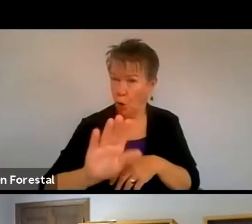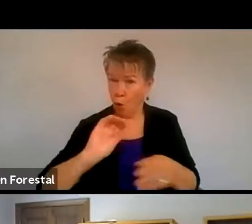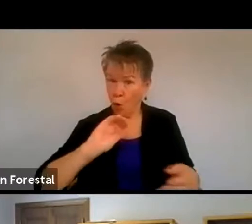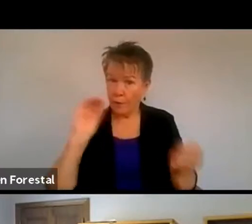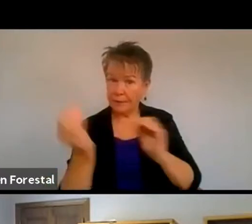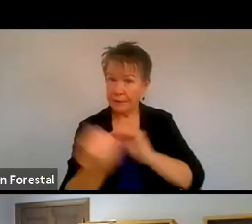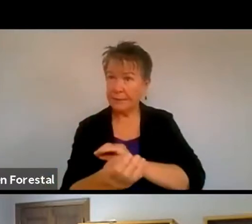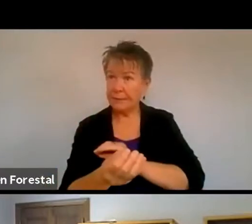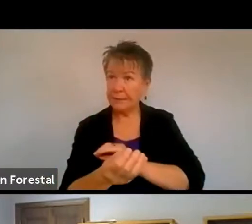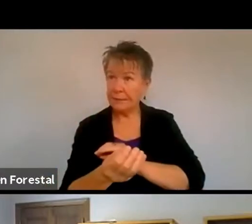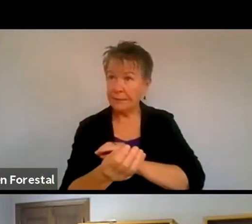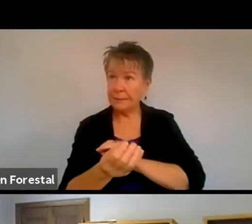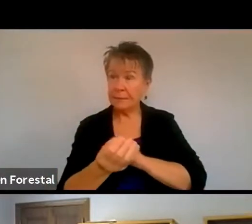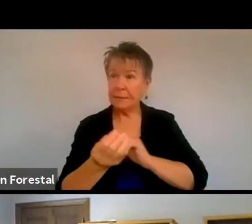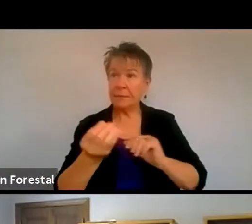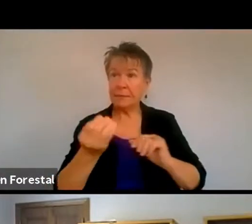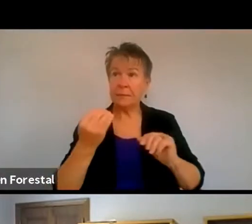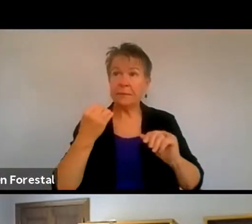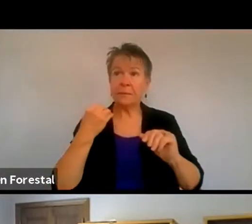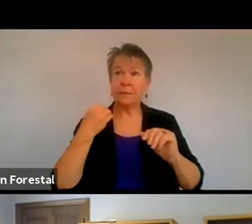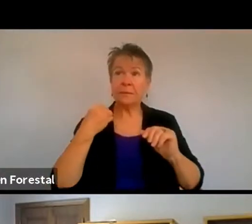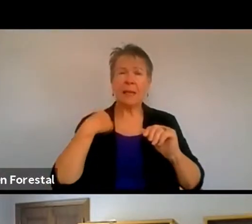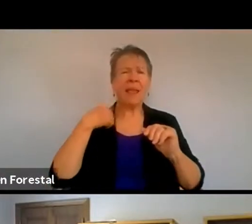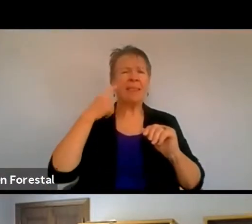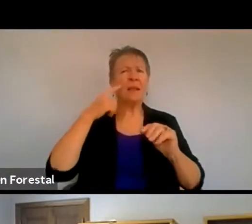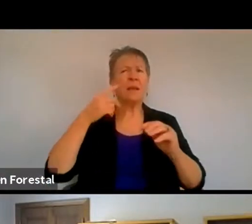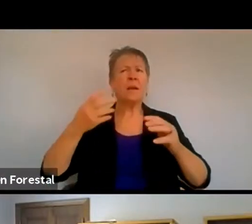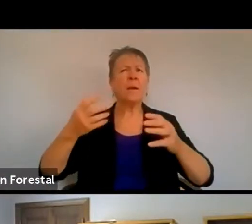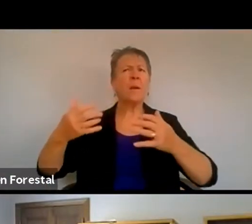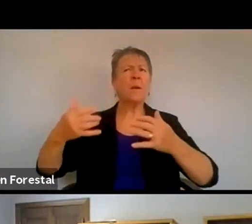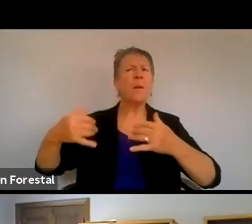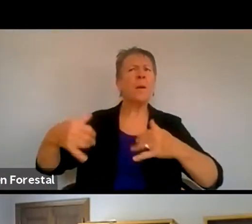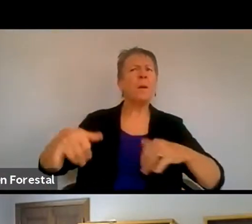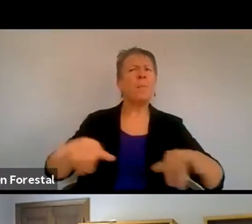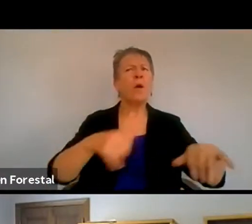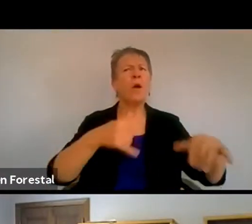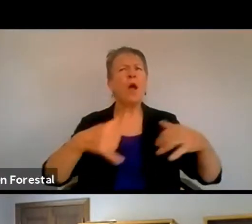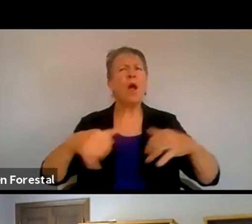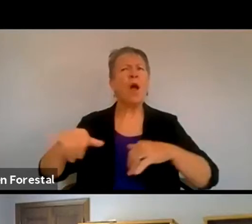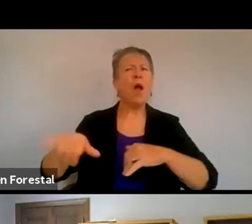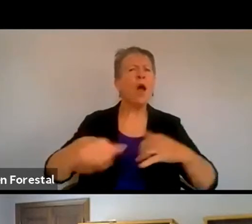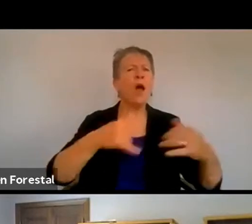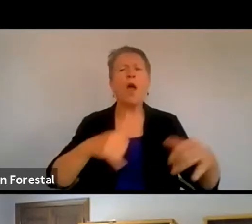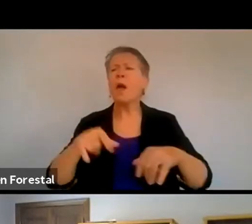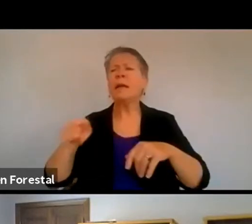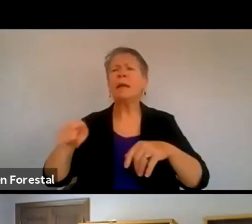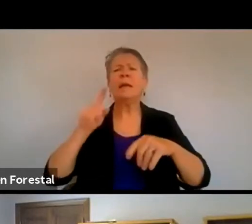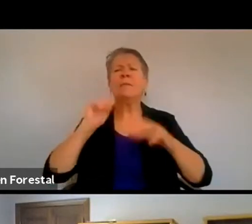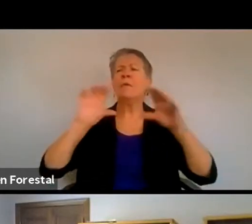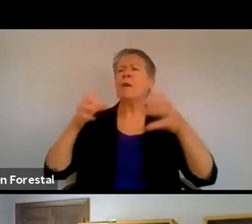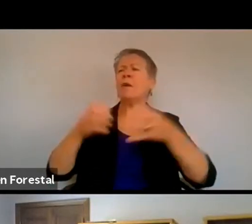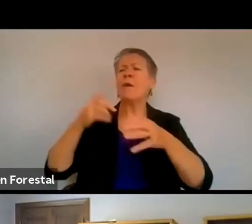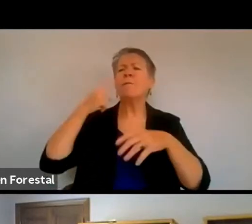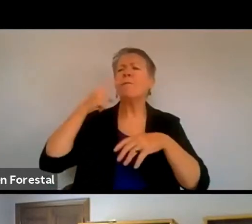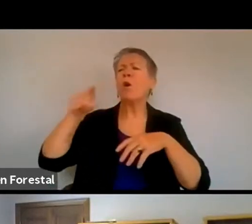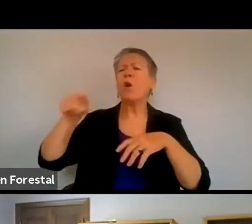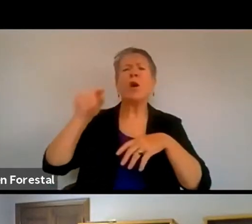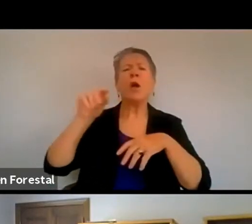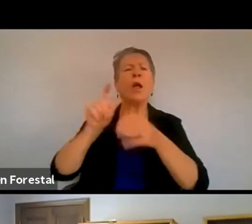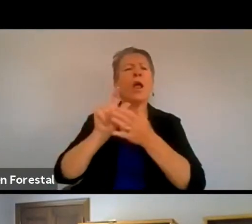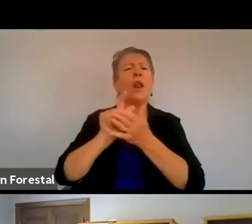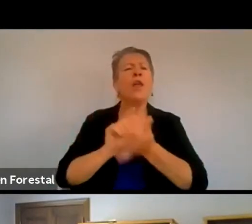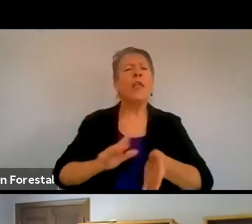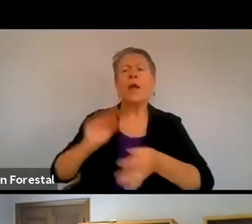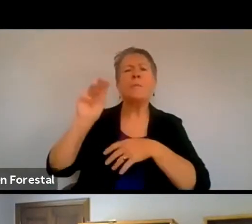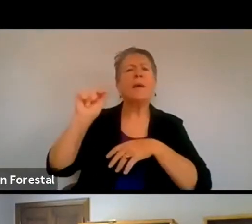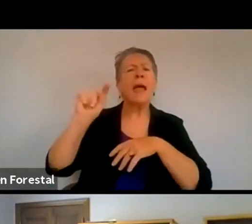away party on Friday for Matt Plotkin. I was wondering if Mike was at that party, and do you